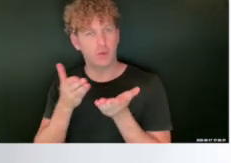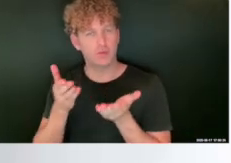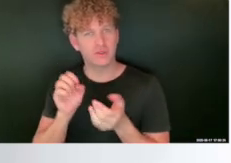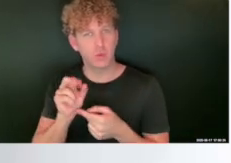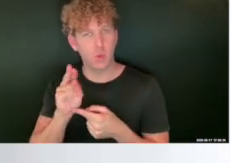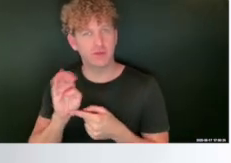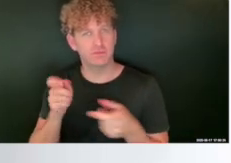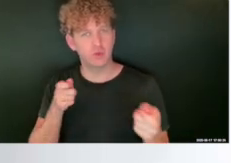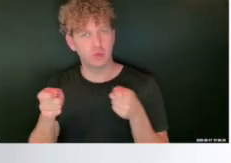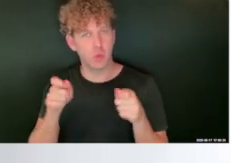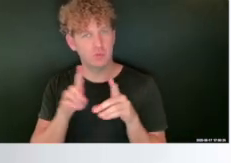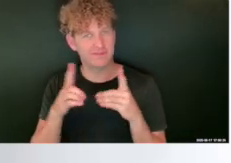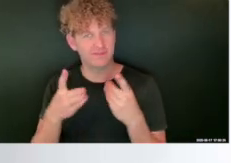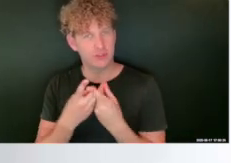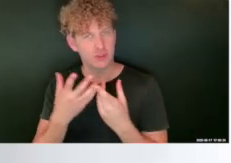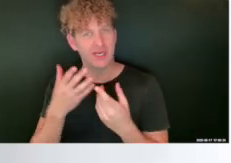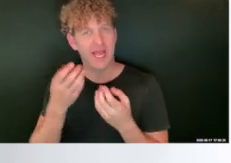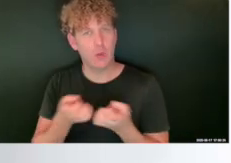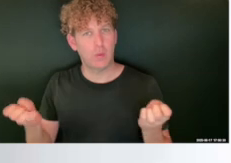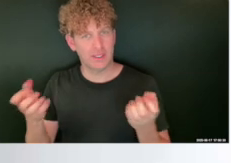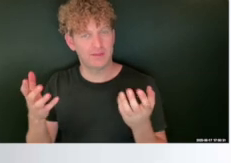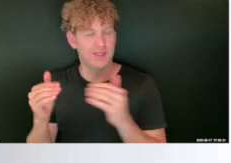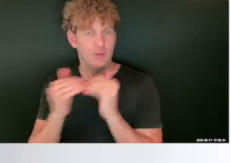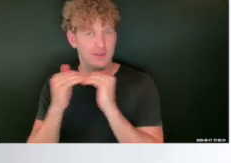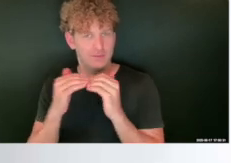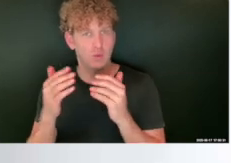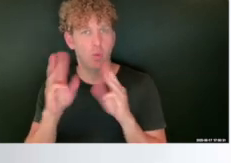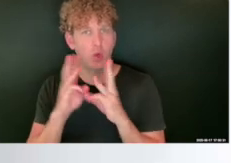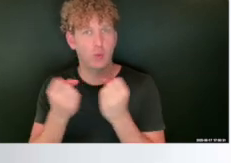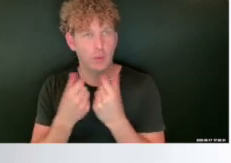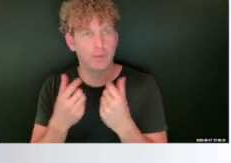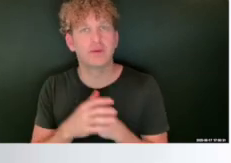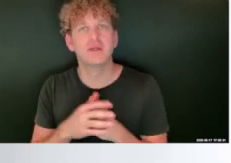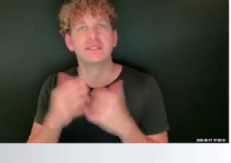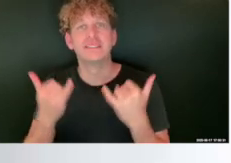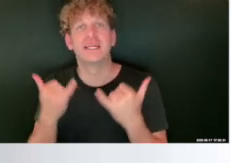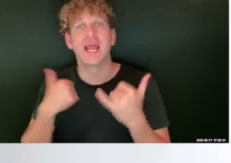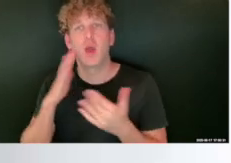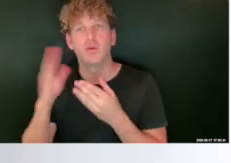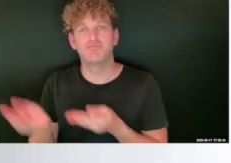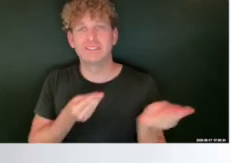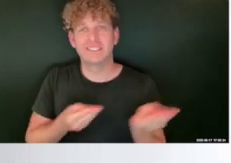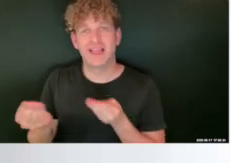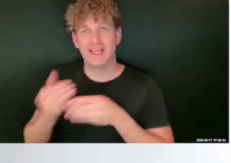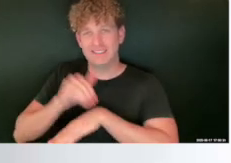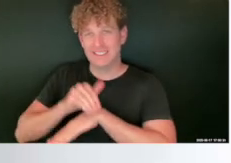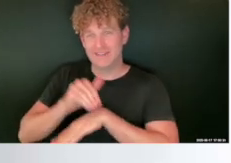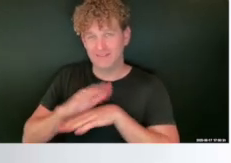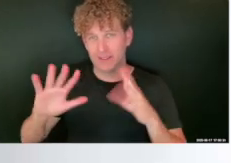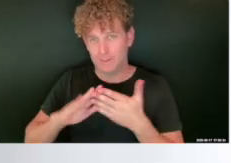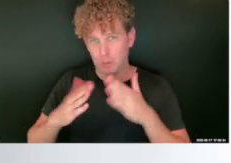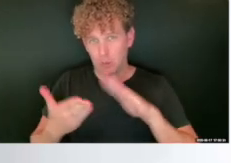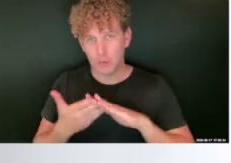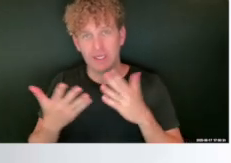unique challenges attending these meetings compared to representatives from industry, government, and